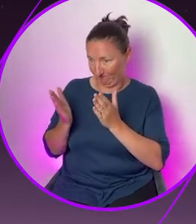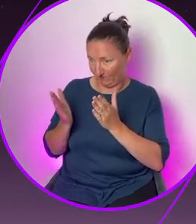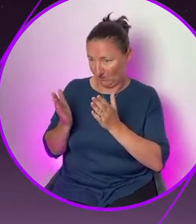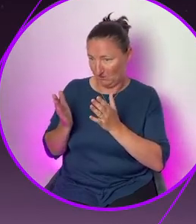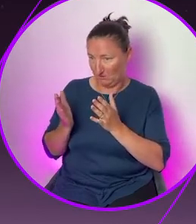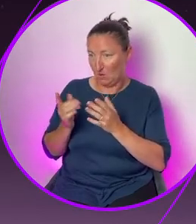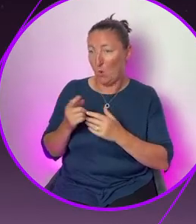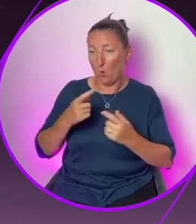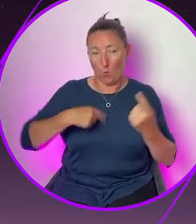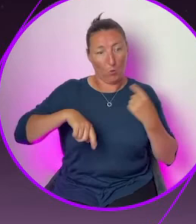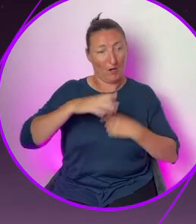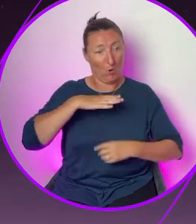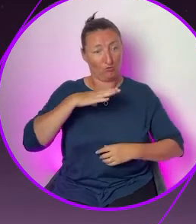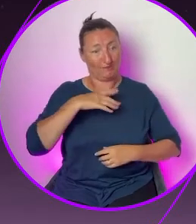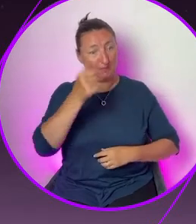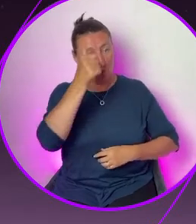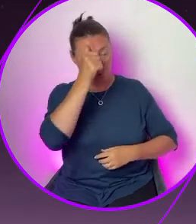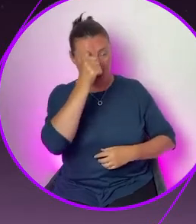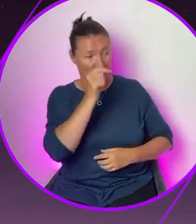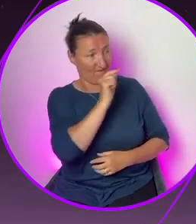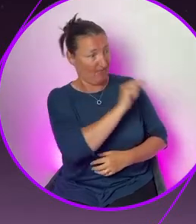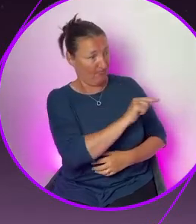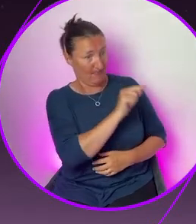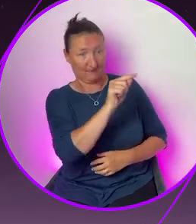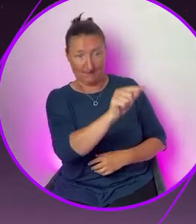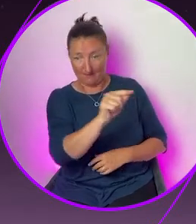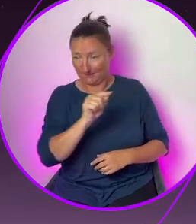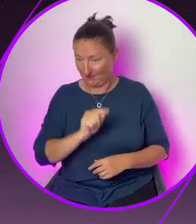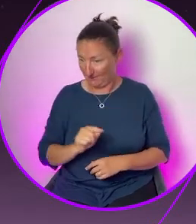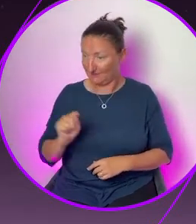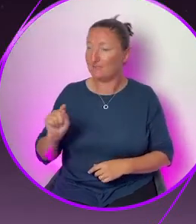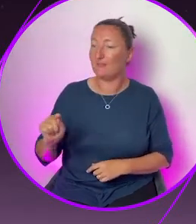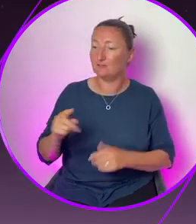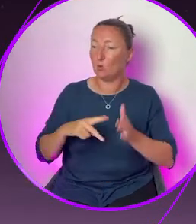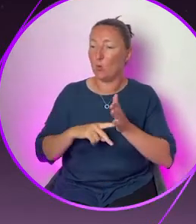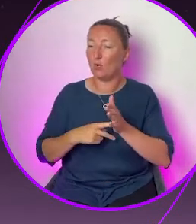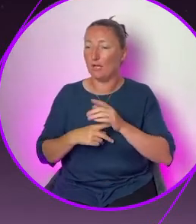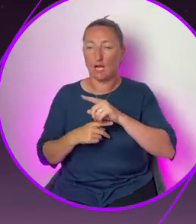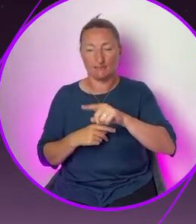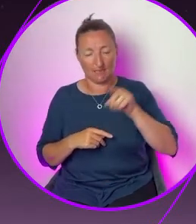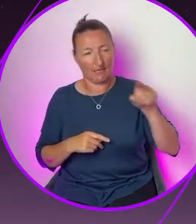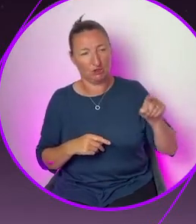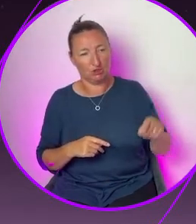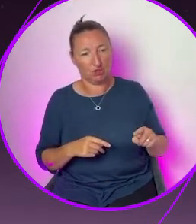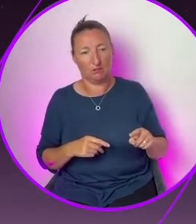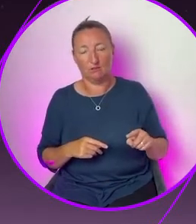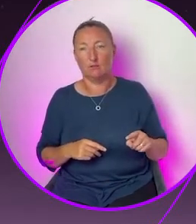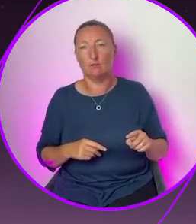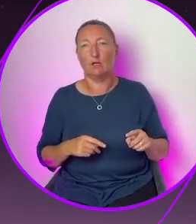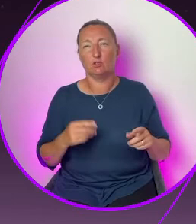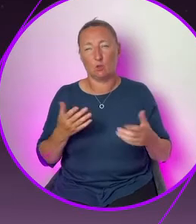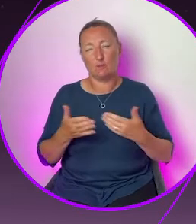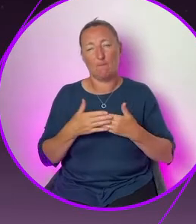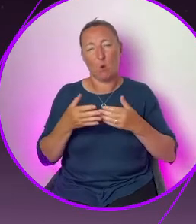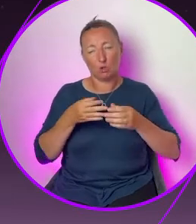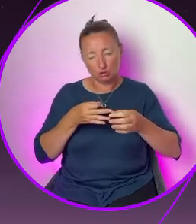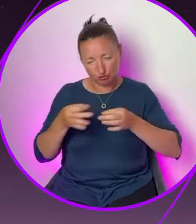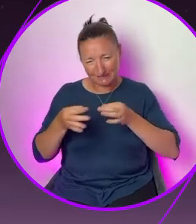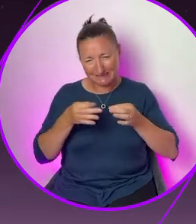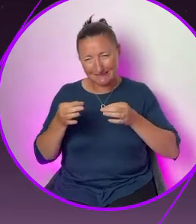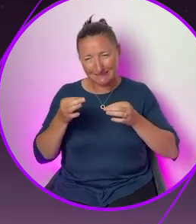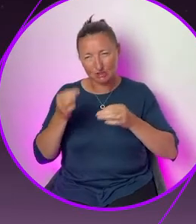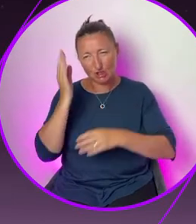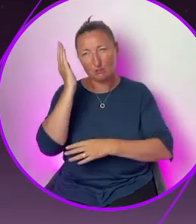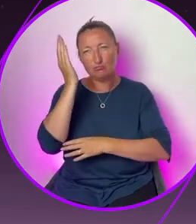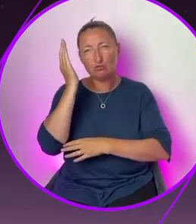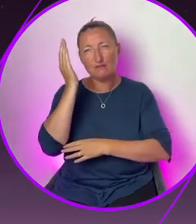other organizations, but part of it is, it is a strategic briefing about a future that needs